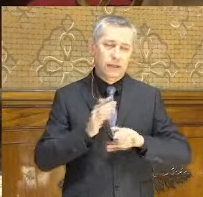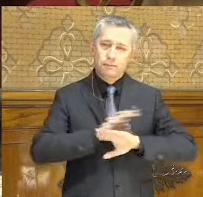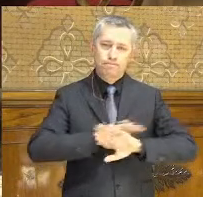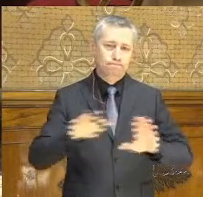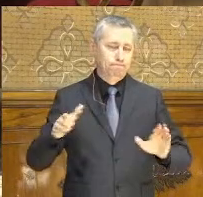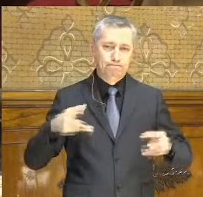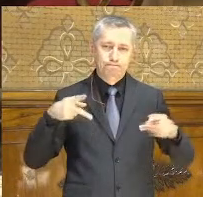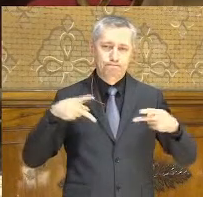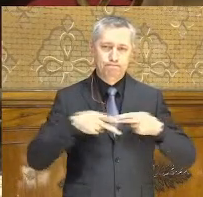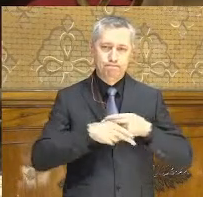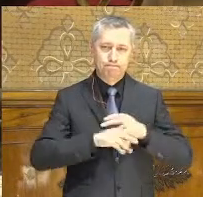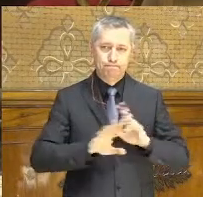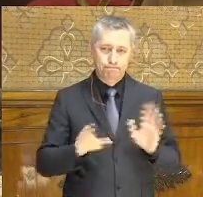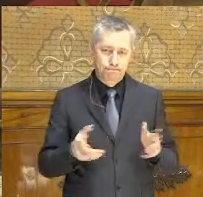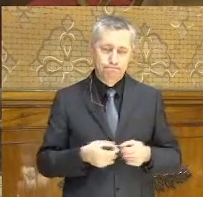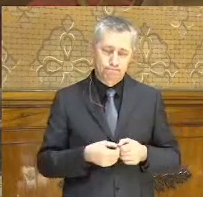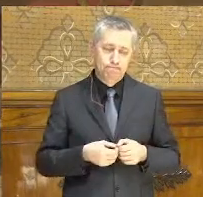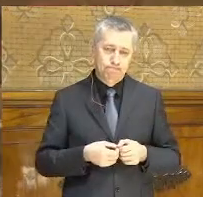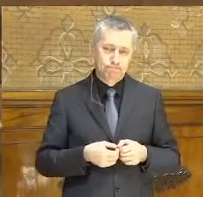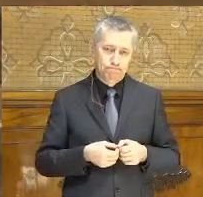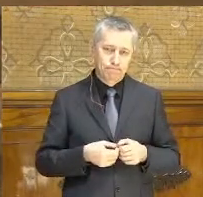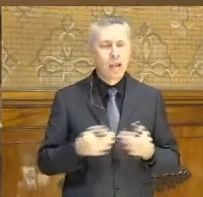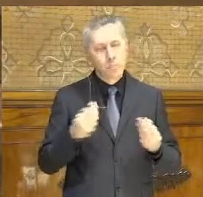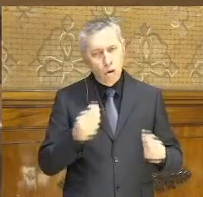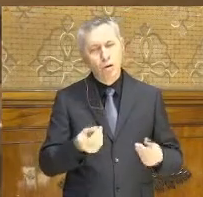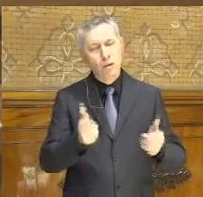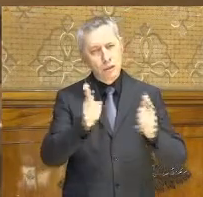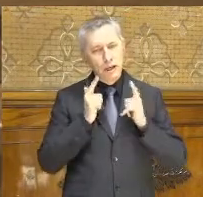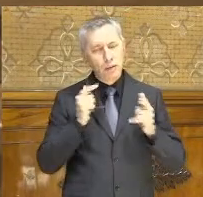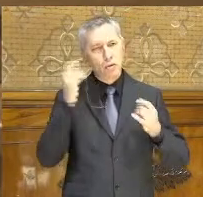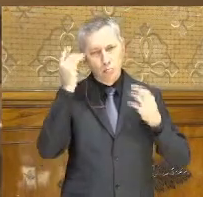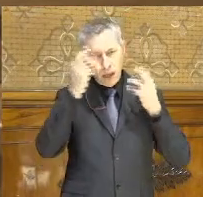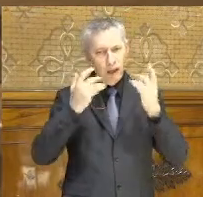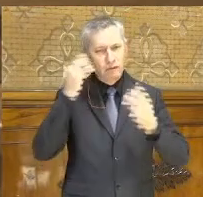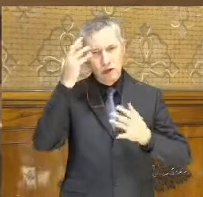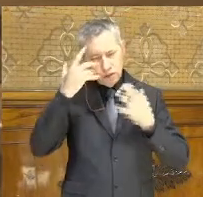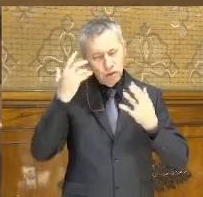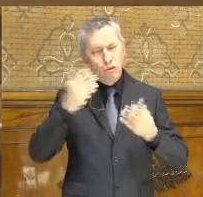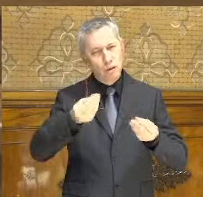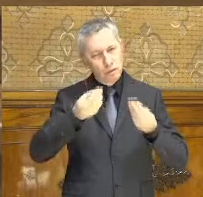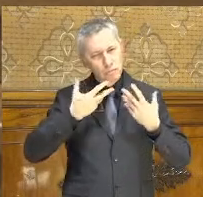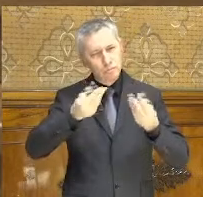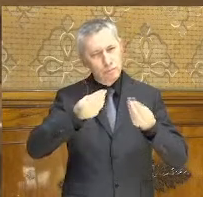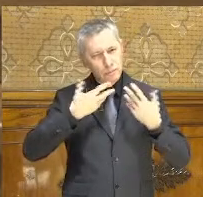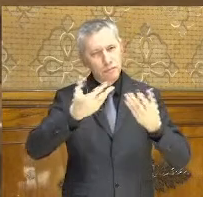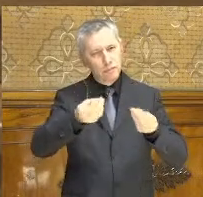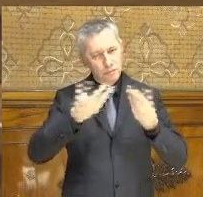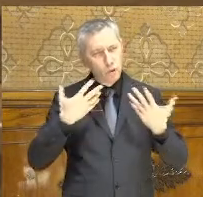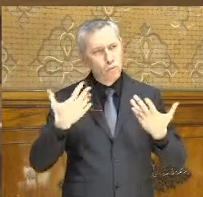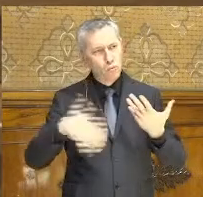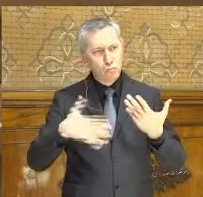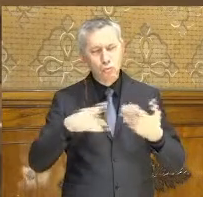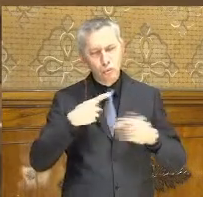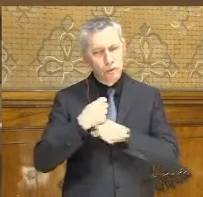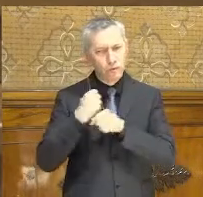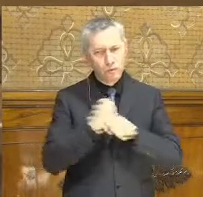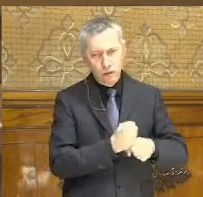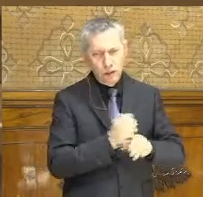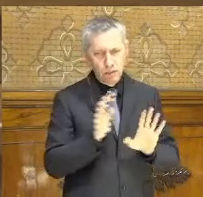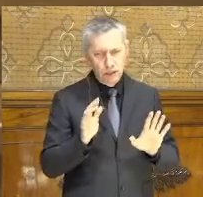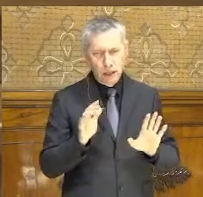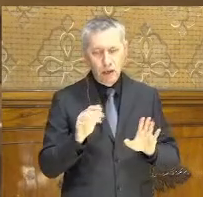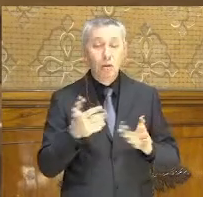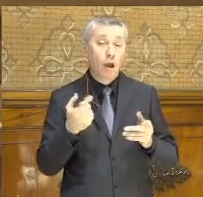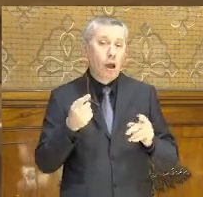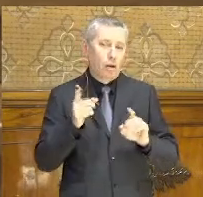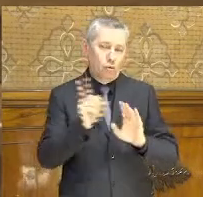There's one thing that really strikes me in your lecture, and I don't want to ask a question. I just put it there on the table, and the fact that